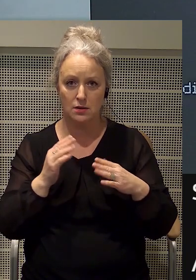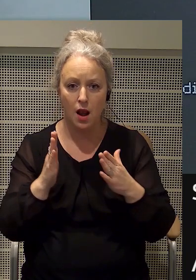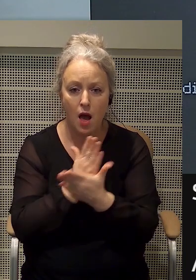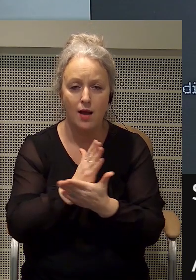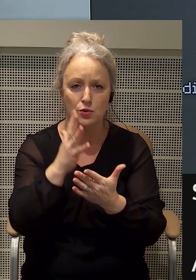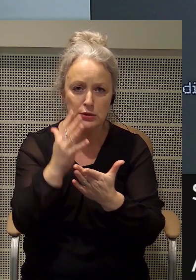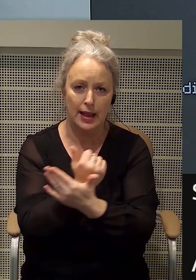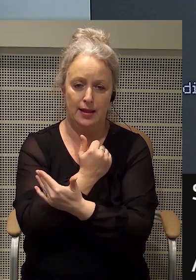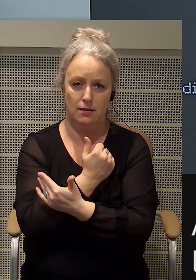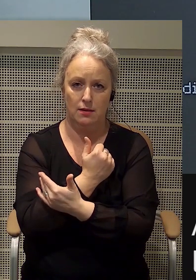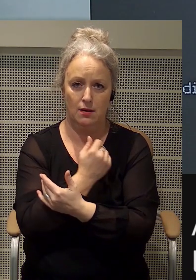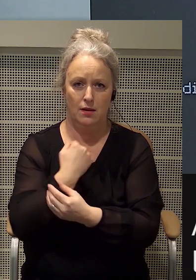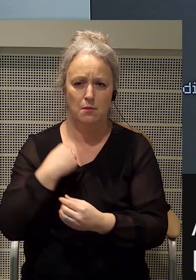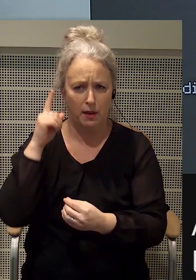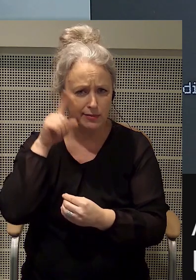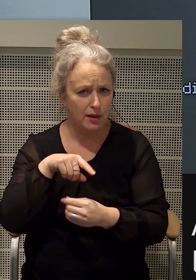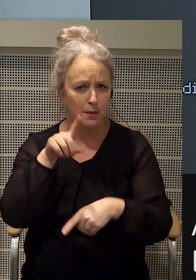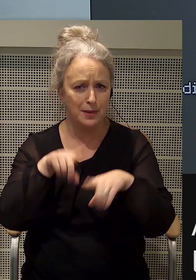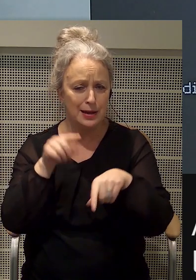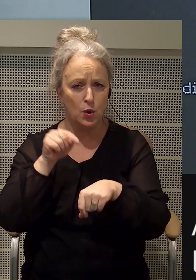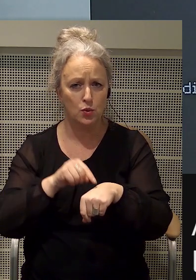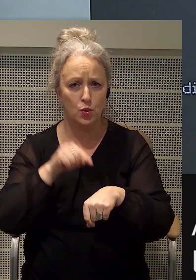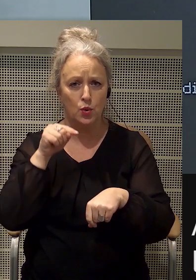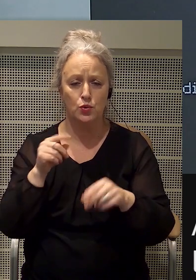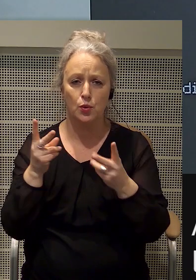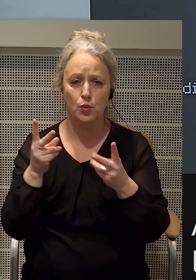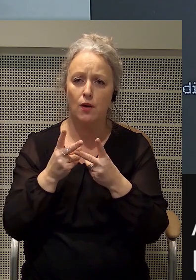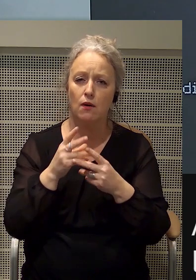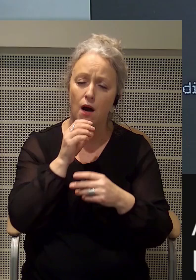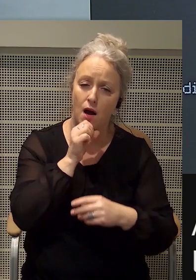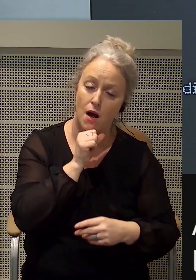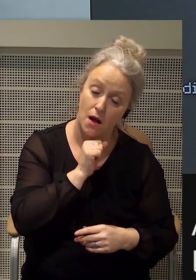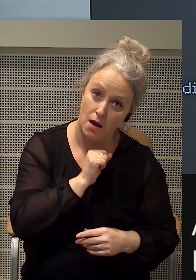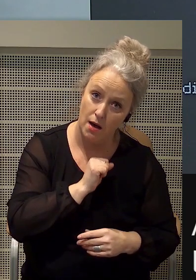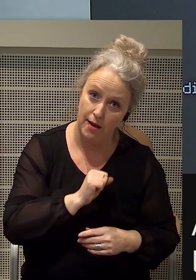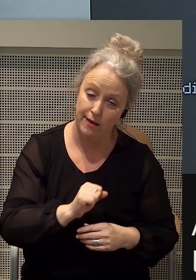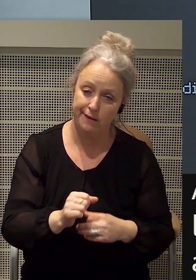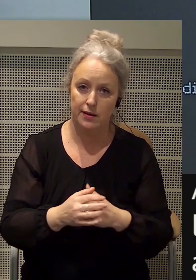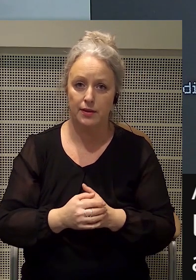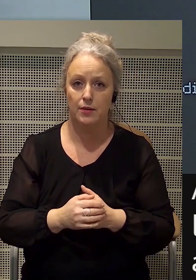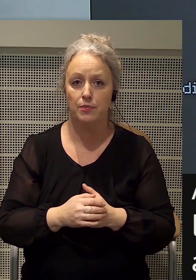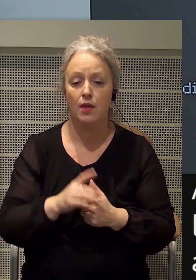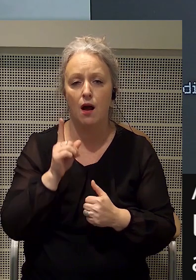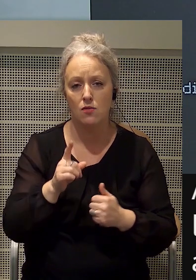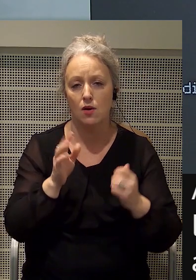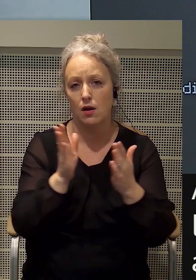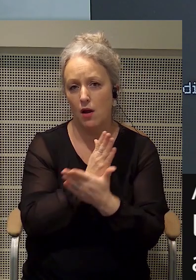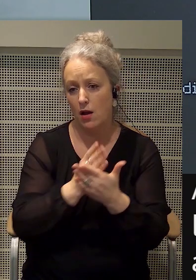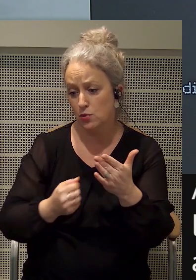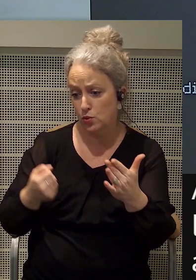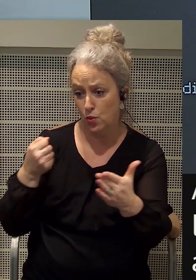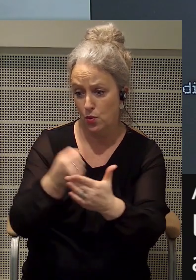I give you my word, we are there to find a solution. I know that sometimes